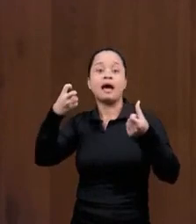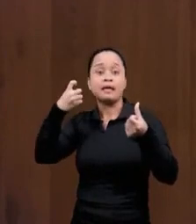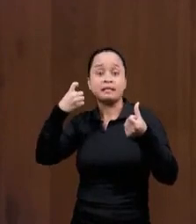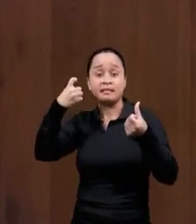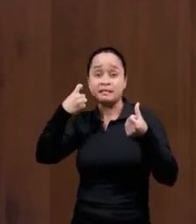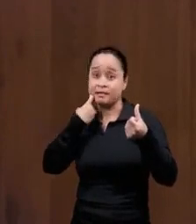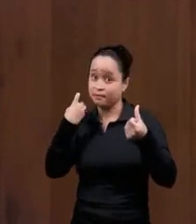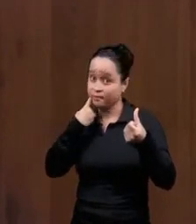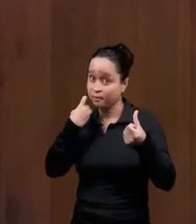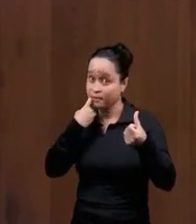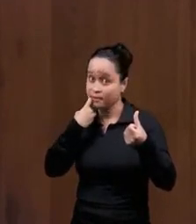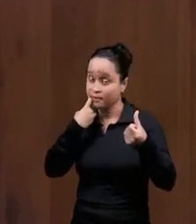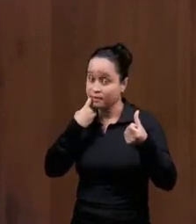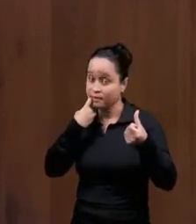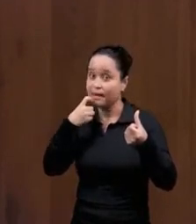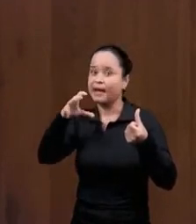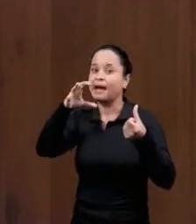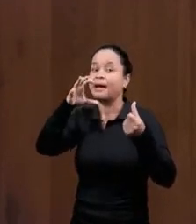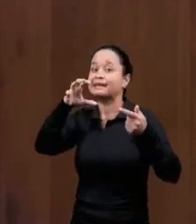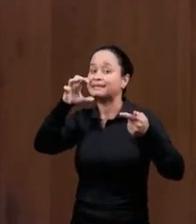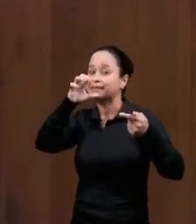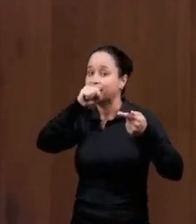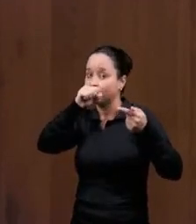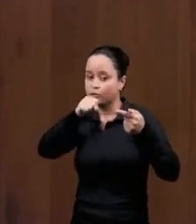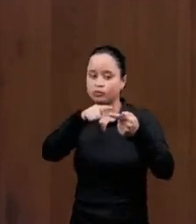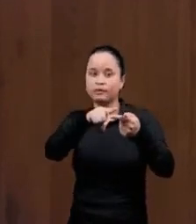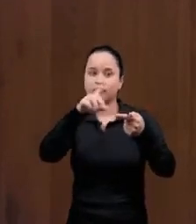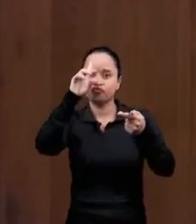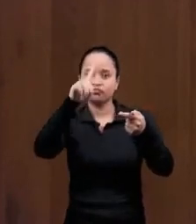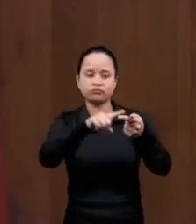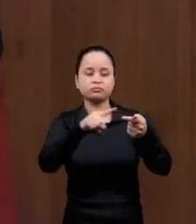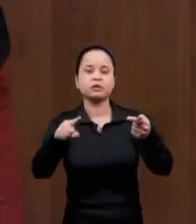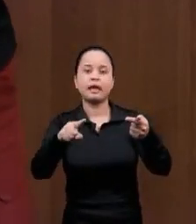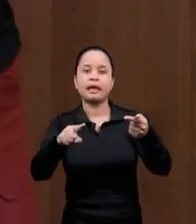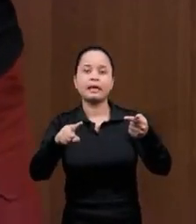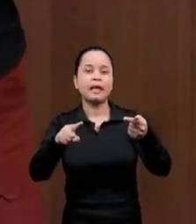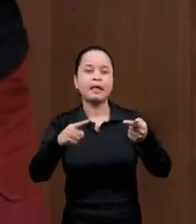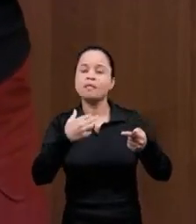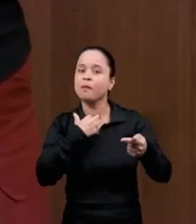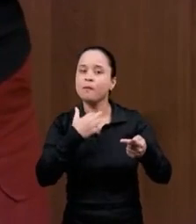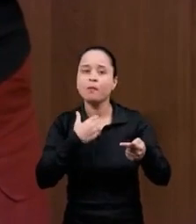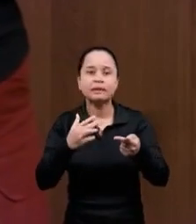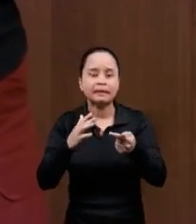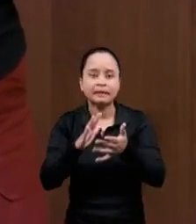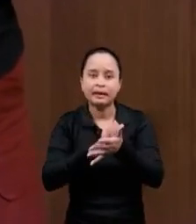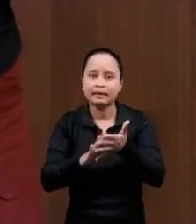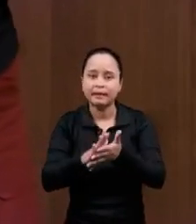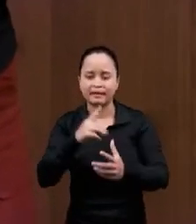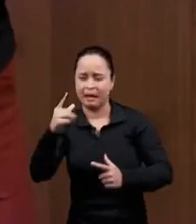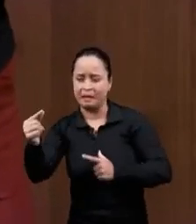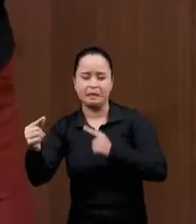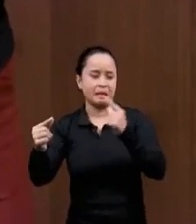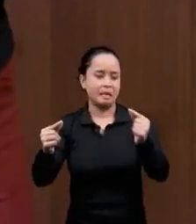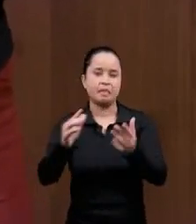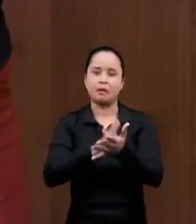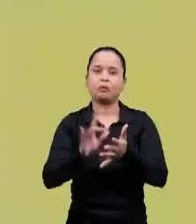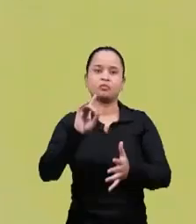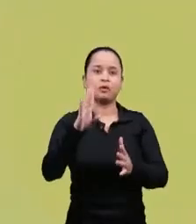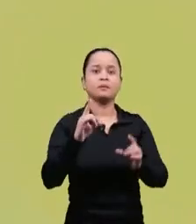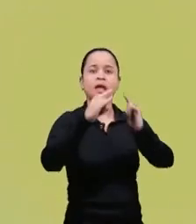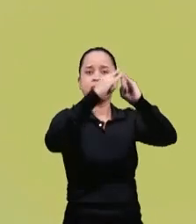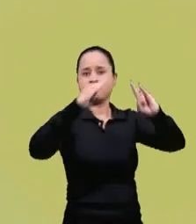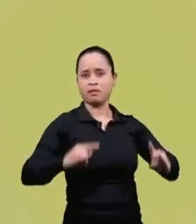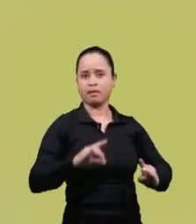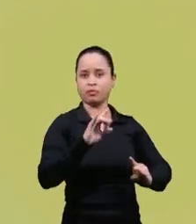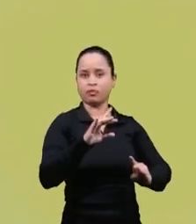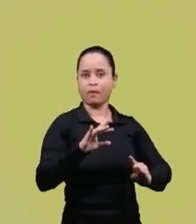prepare everything a day before. They could only walk from their house to the sanctuary. And today, do we have